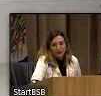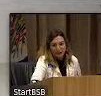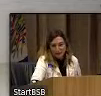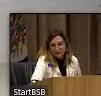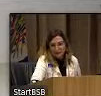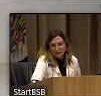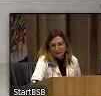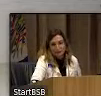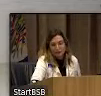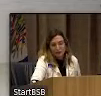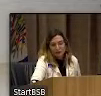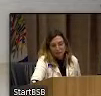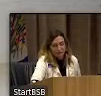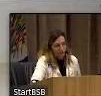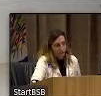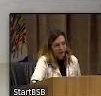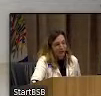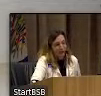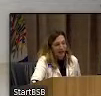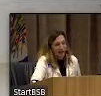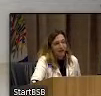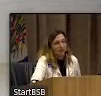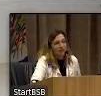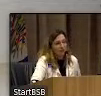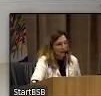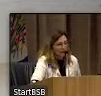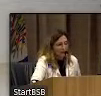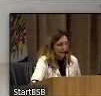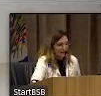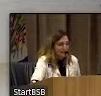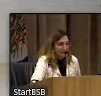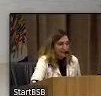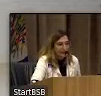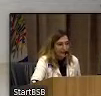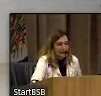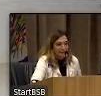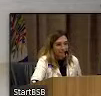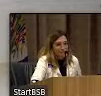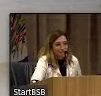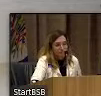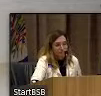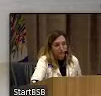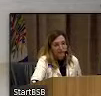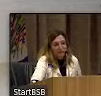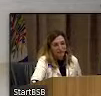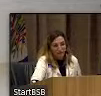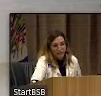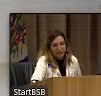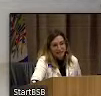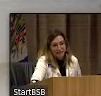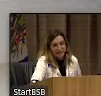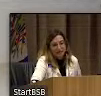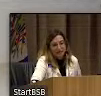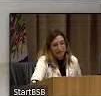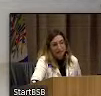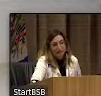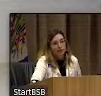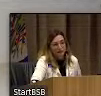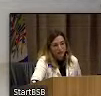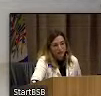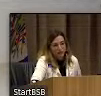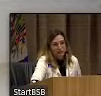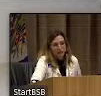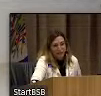park near the hospital, because that was a difficulty we had at first, to transfer these